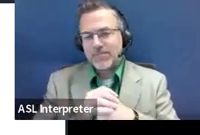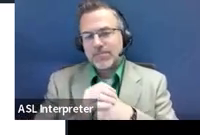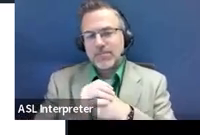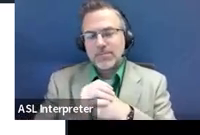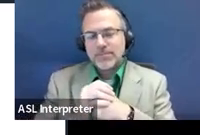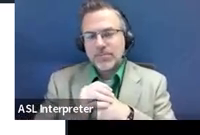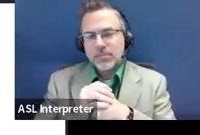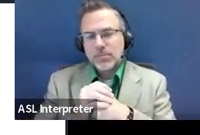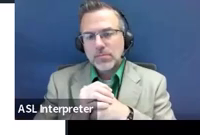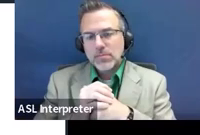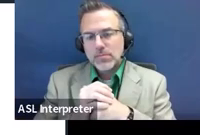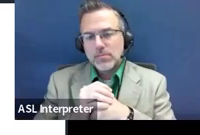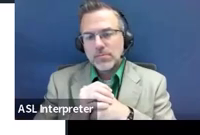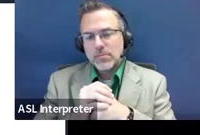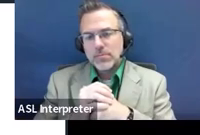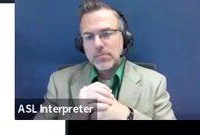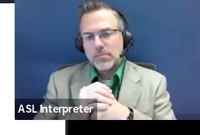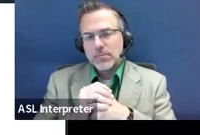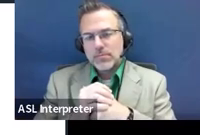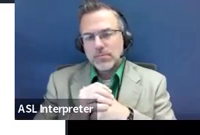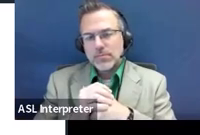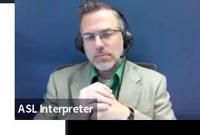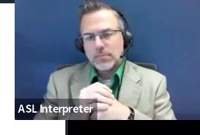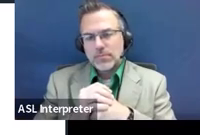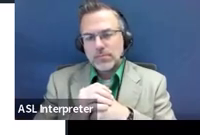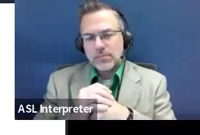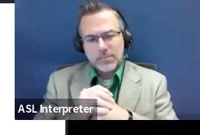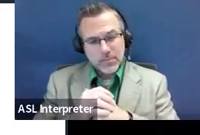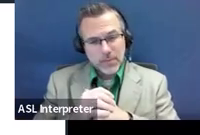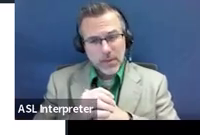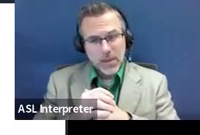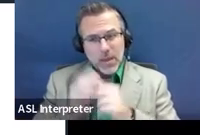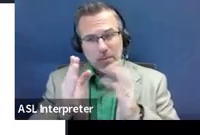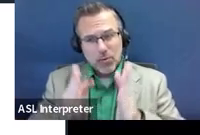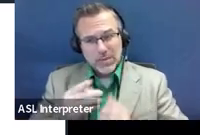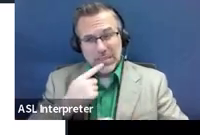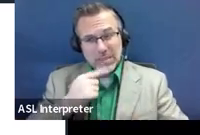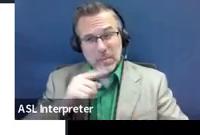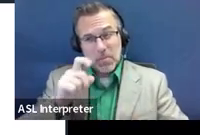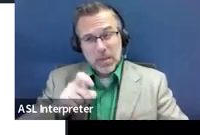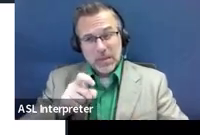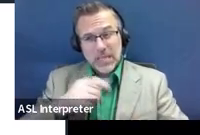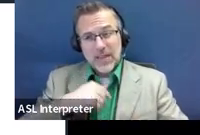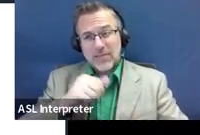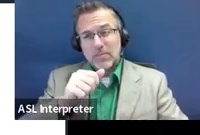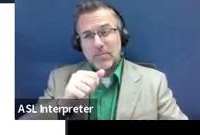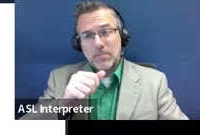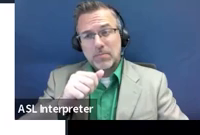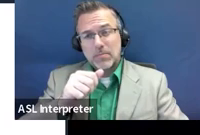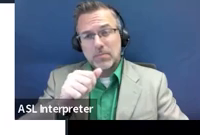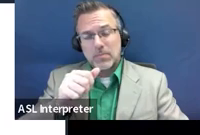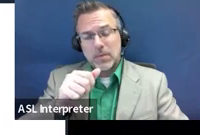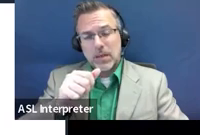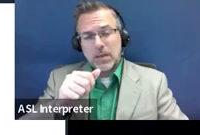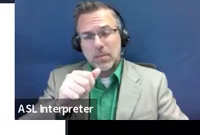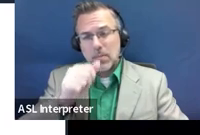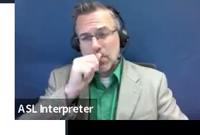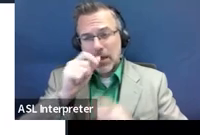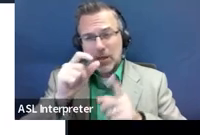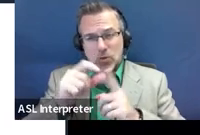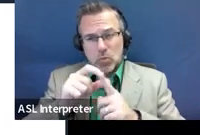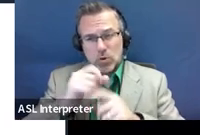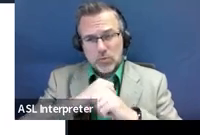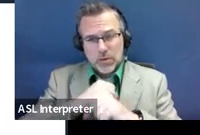I see a question in chat about, does it need to be password protected? in an email? That is a